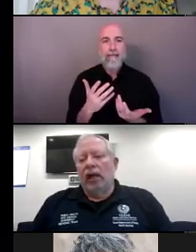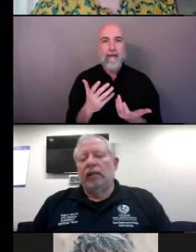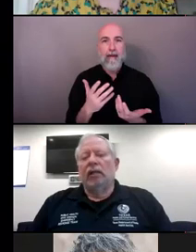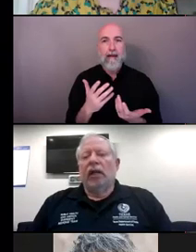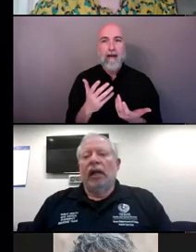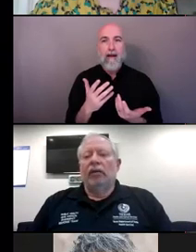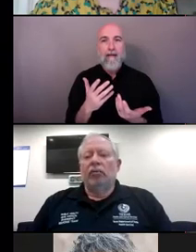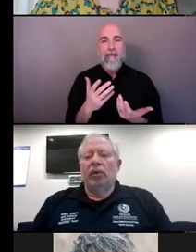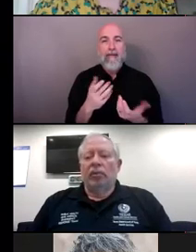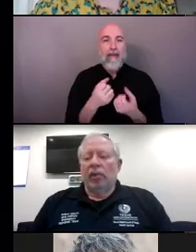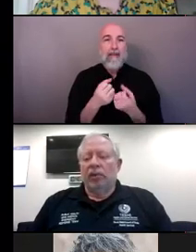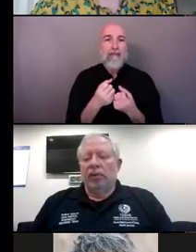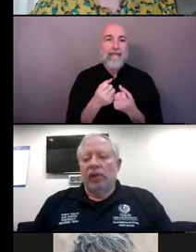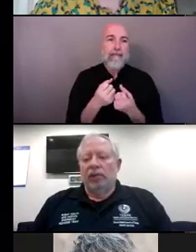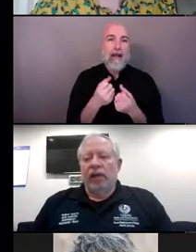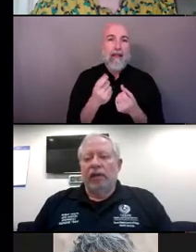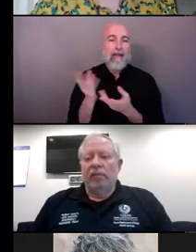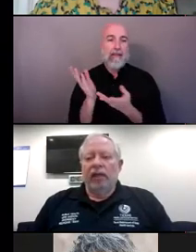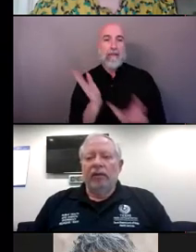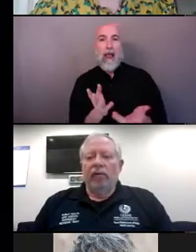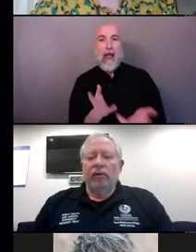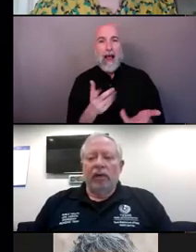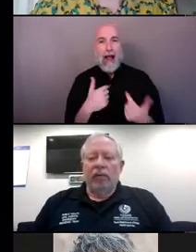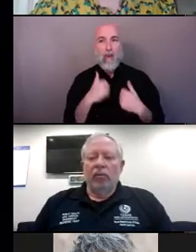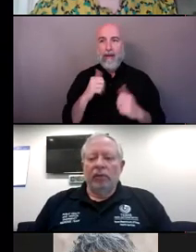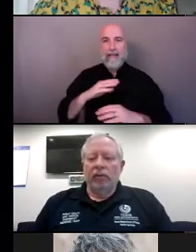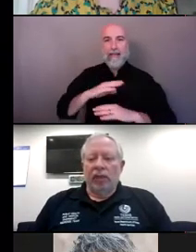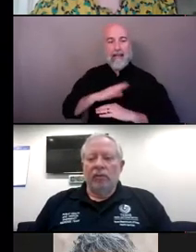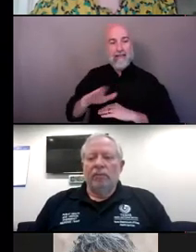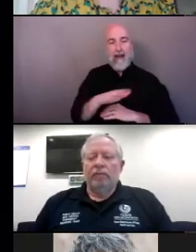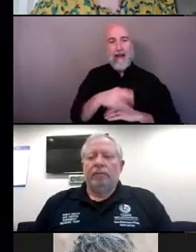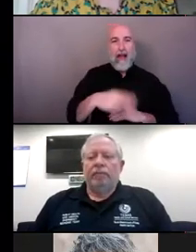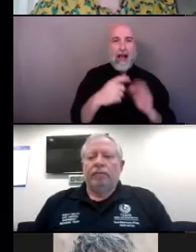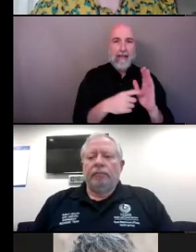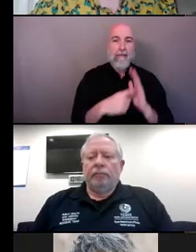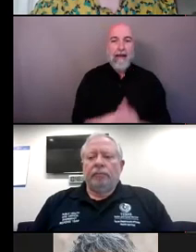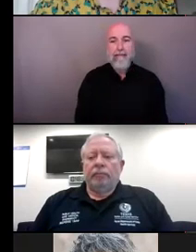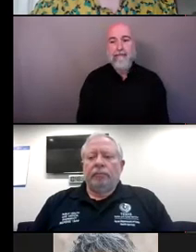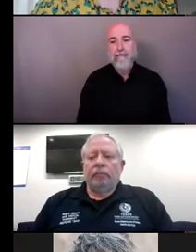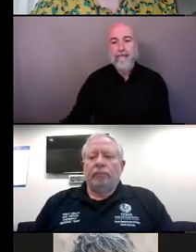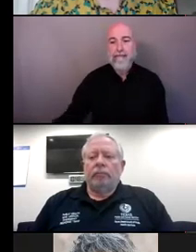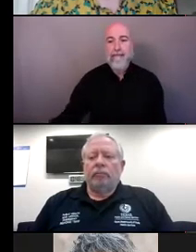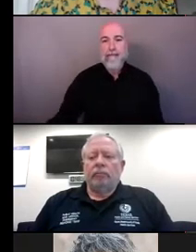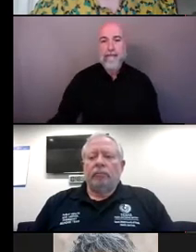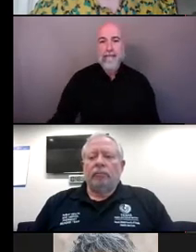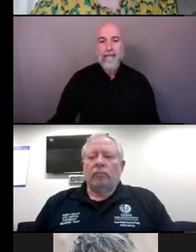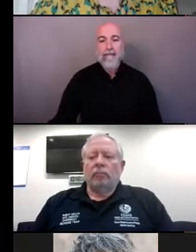supply side, and we will be able to satisfy the demand over the coming weeks and months.